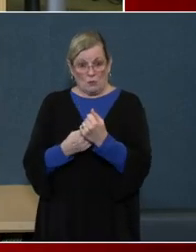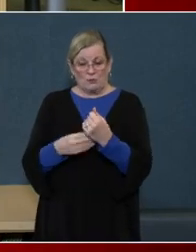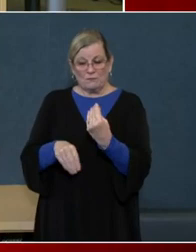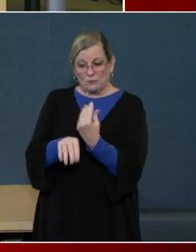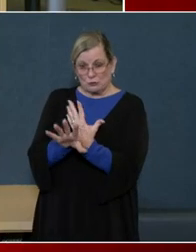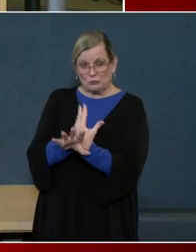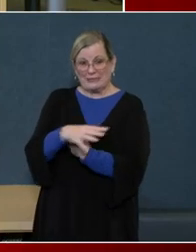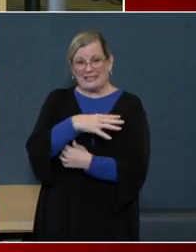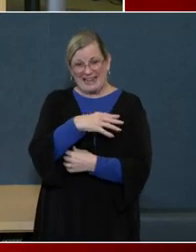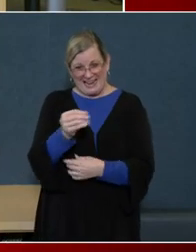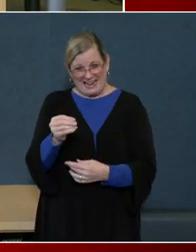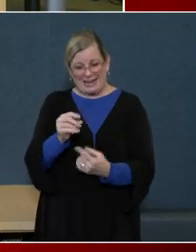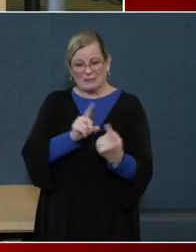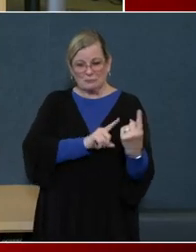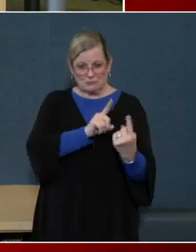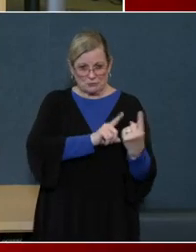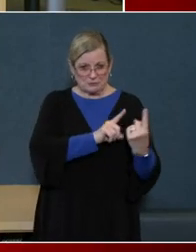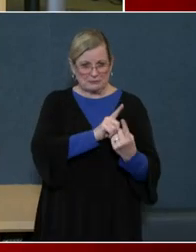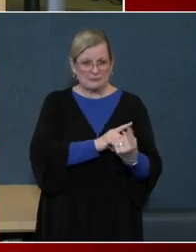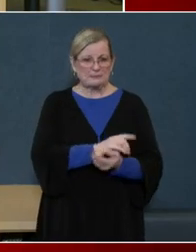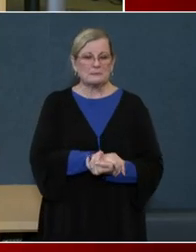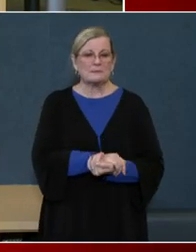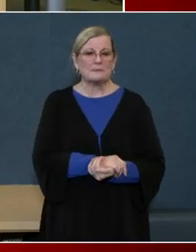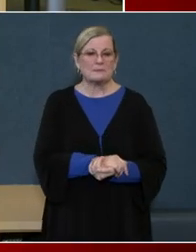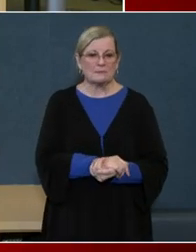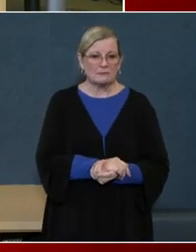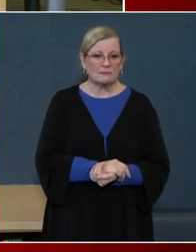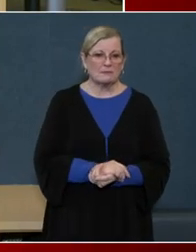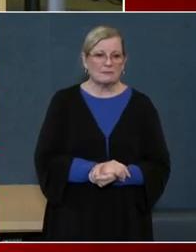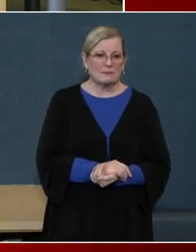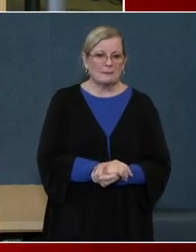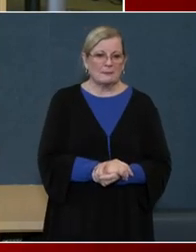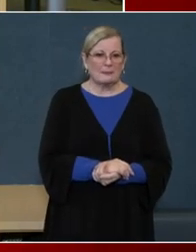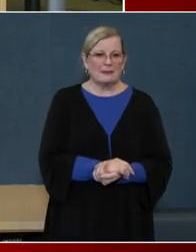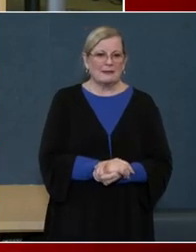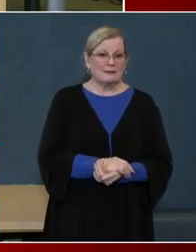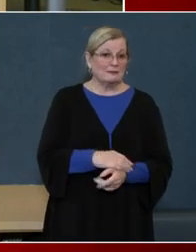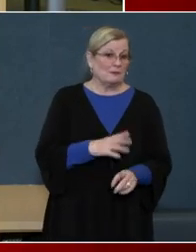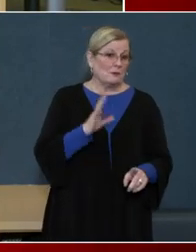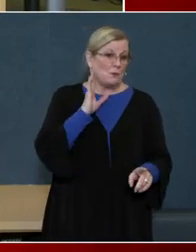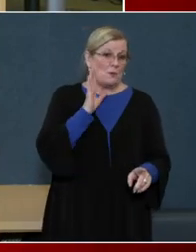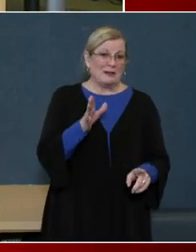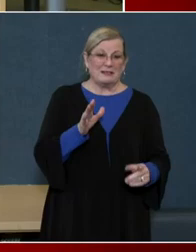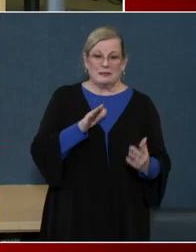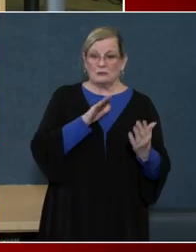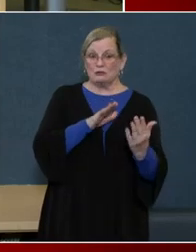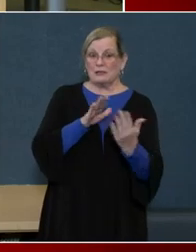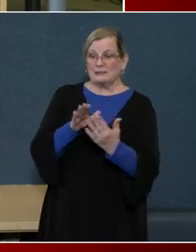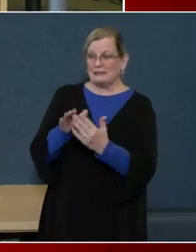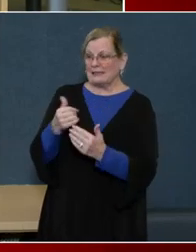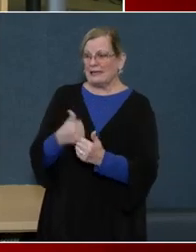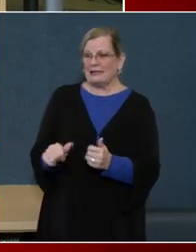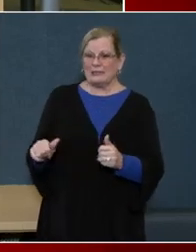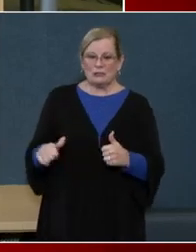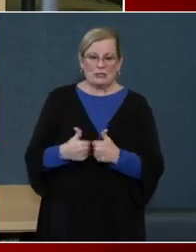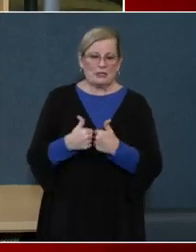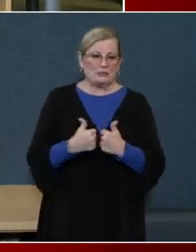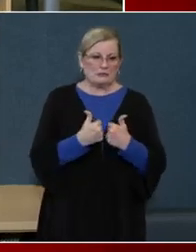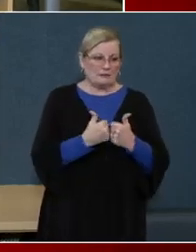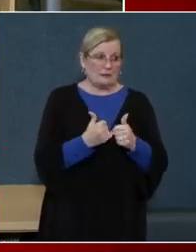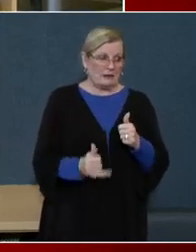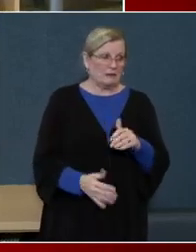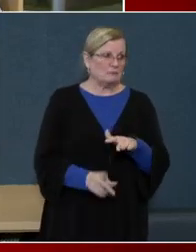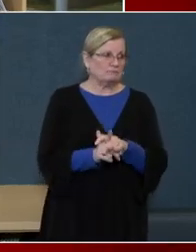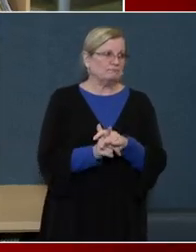Classroom to relieve any child care challenges that employees may be experiencing. Thank you. Thank you,